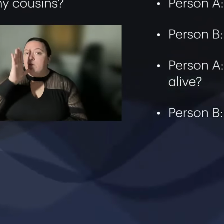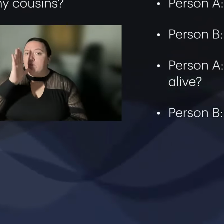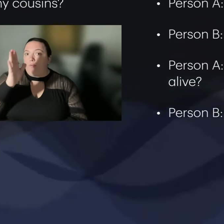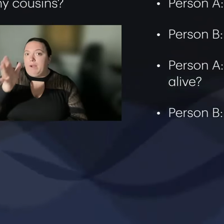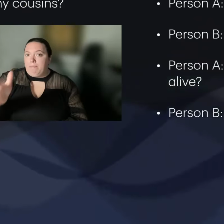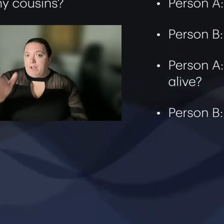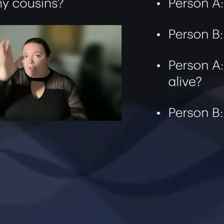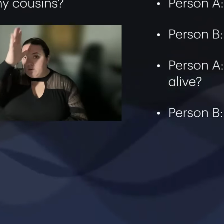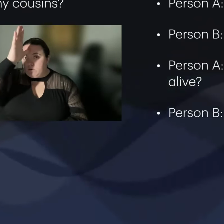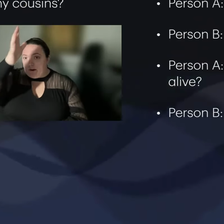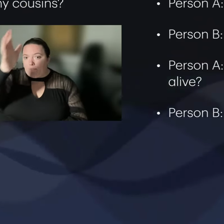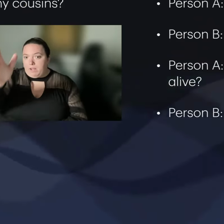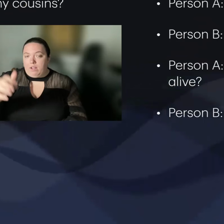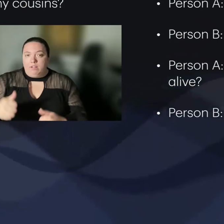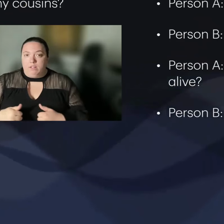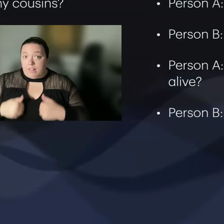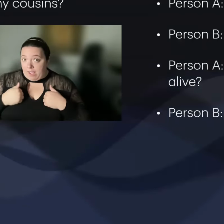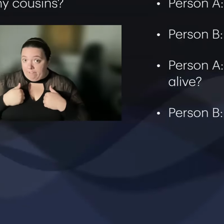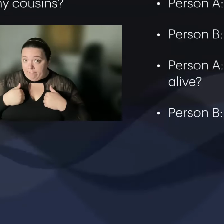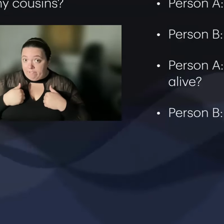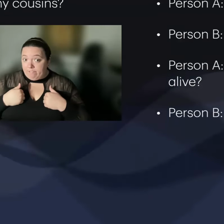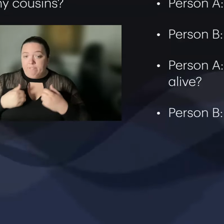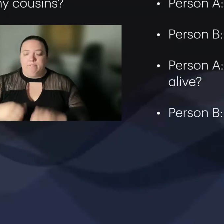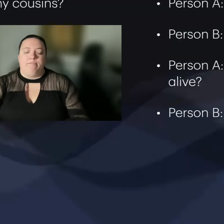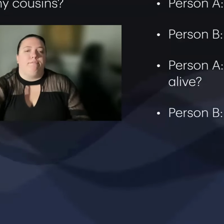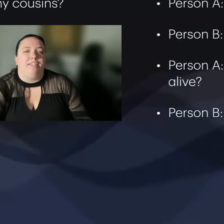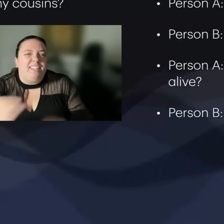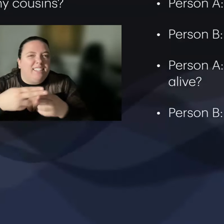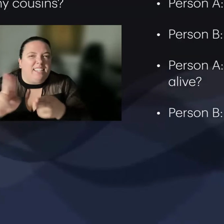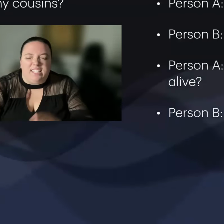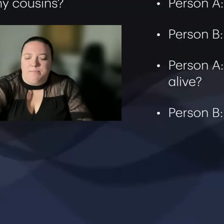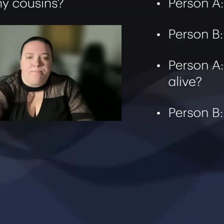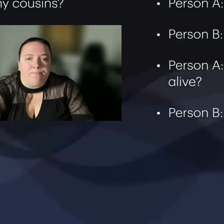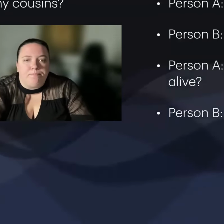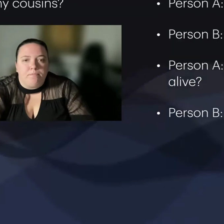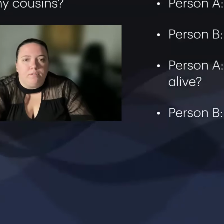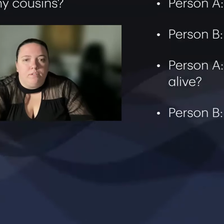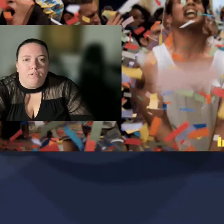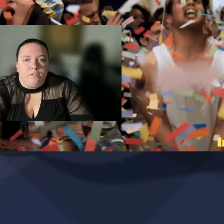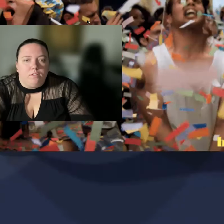Your grandma, grandpa alive. Right, it's easy.